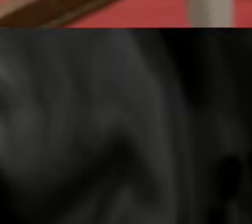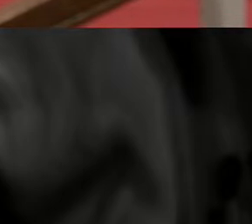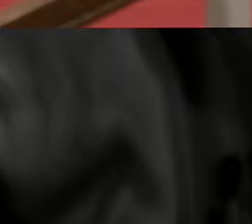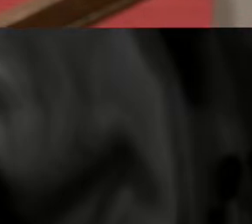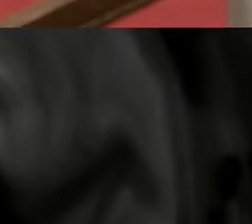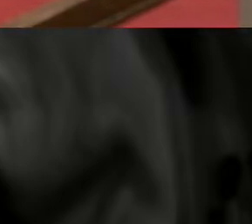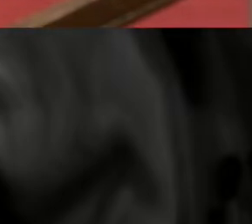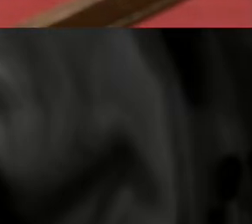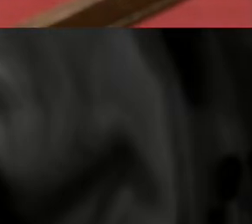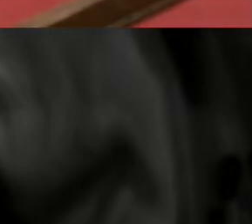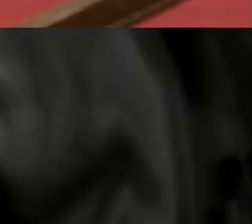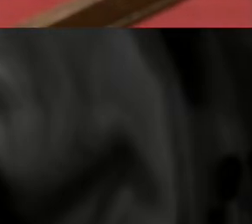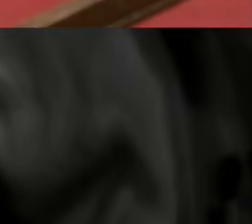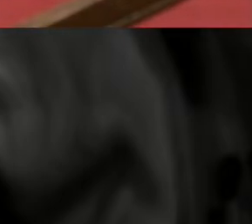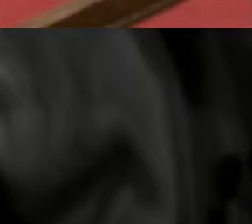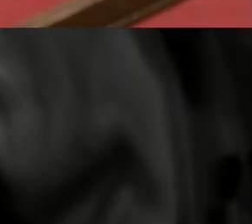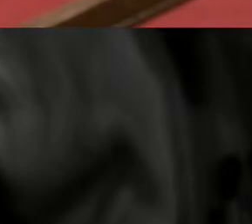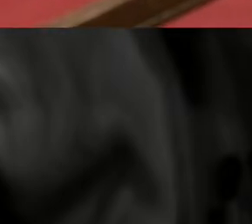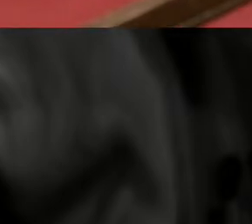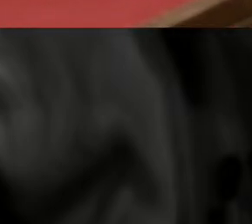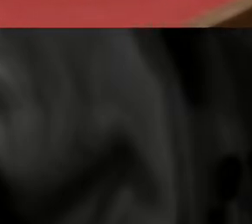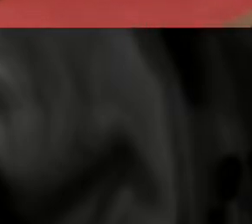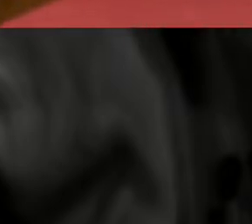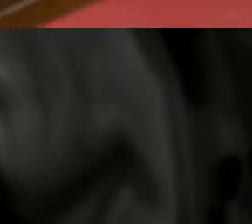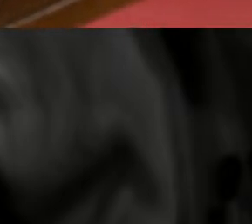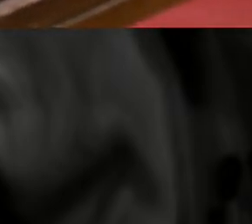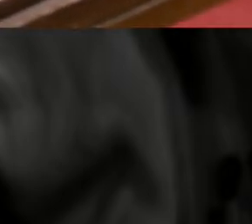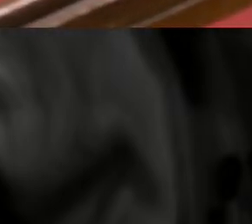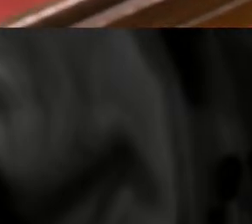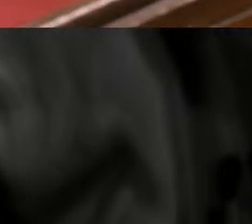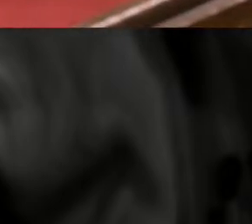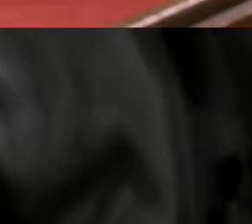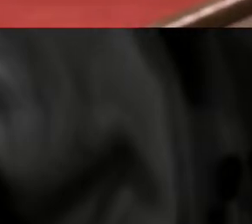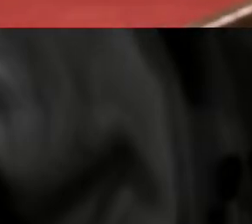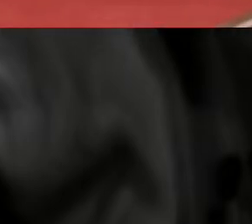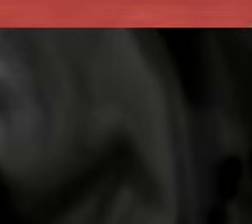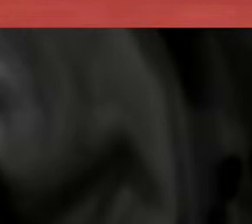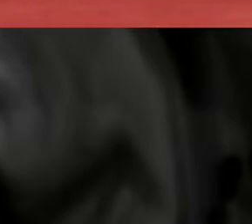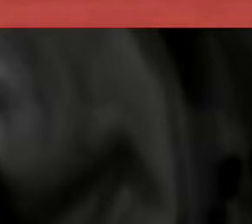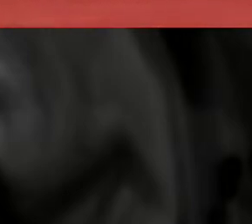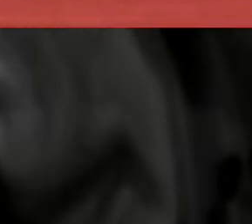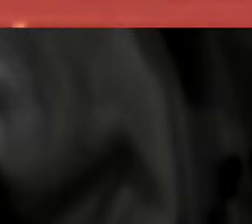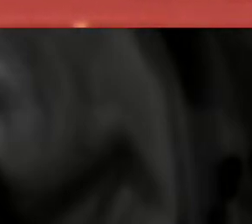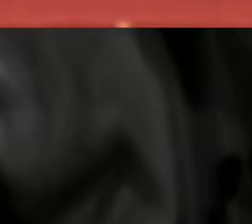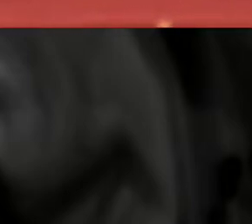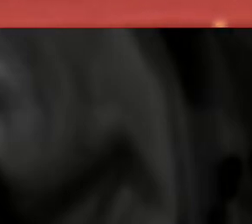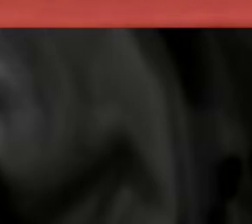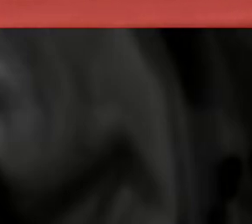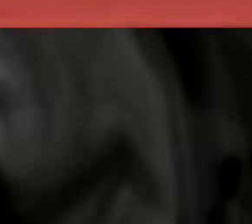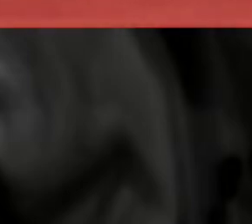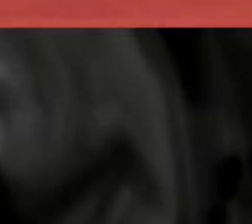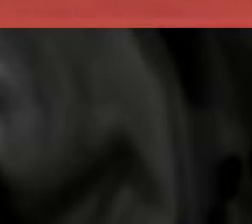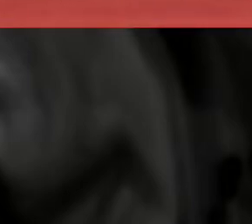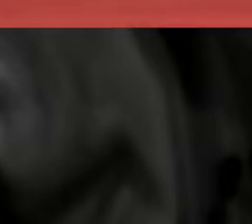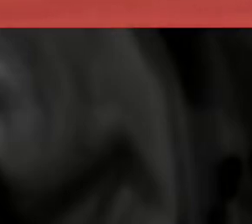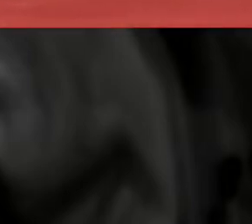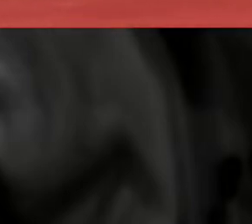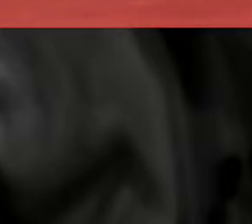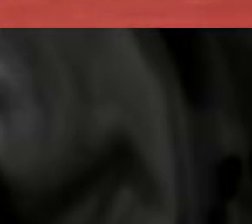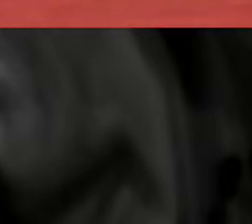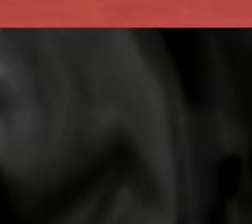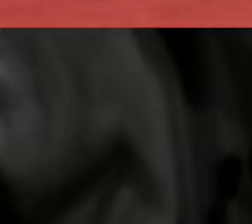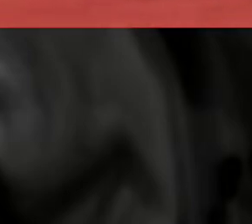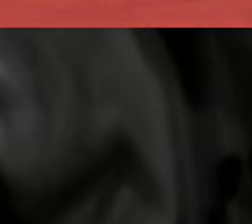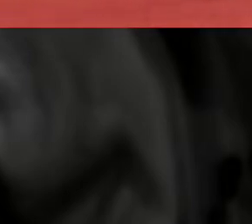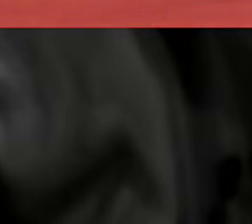That's the area he's checking your life. Many women ask, how can I submit to my husband? This man,